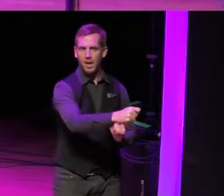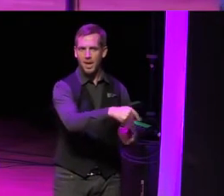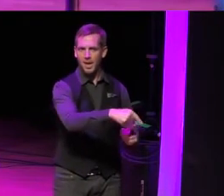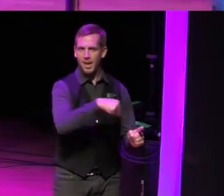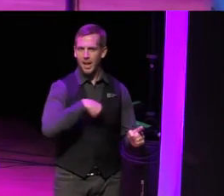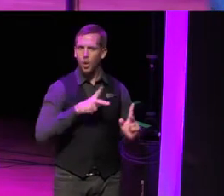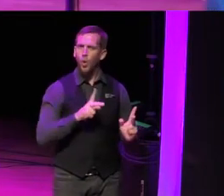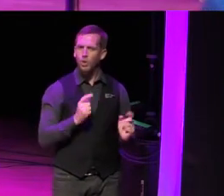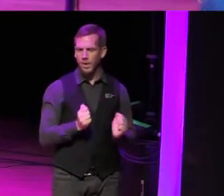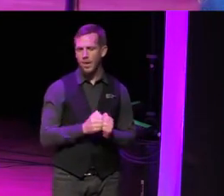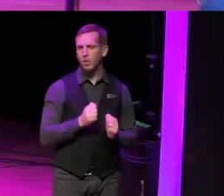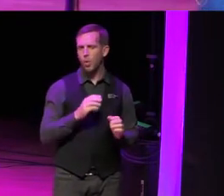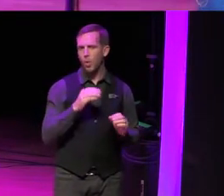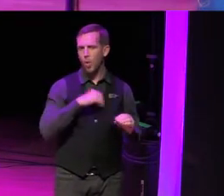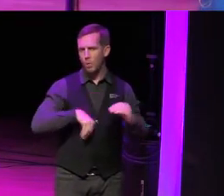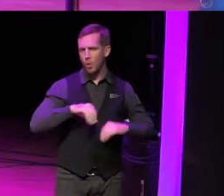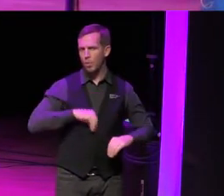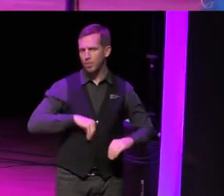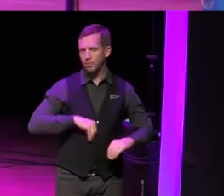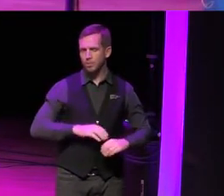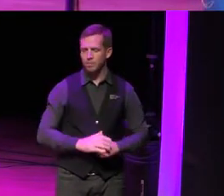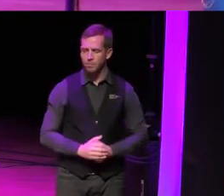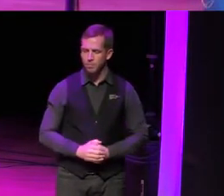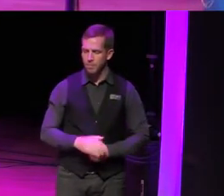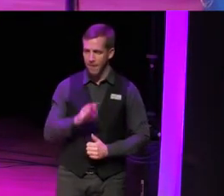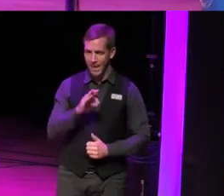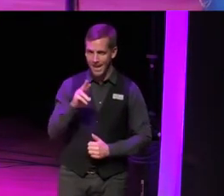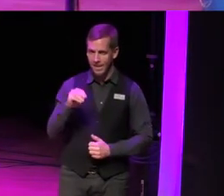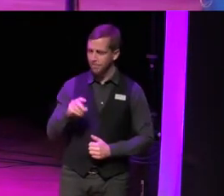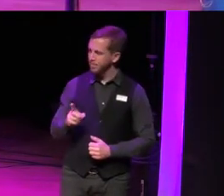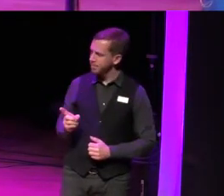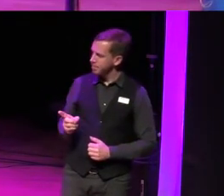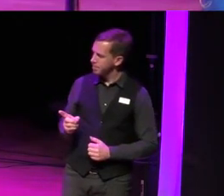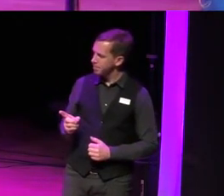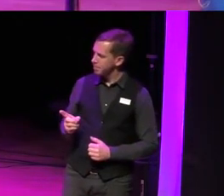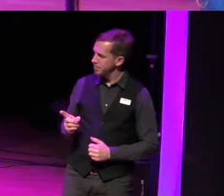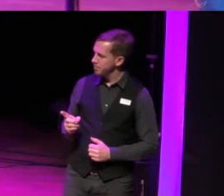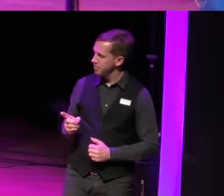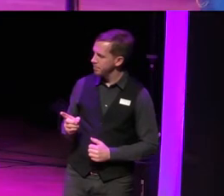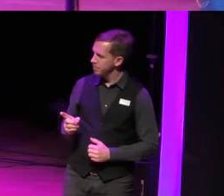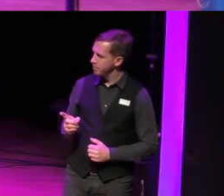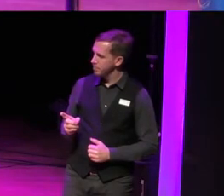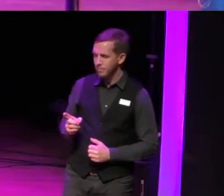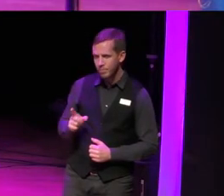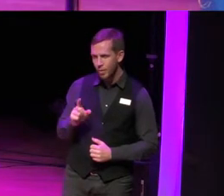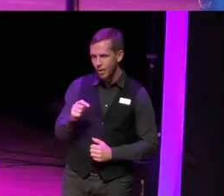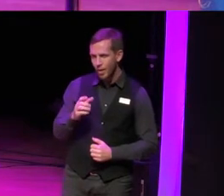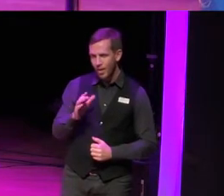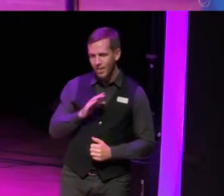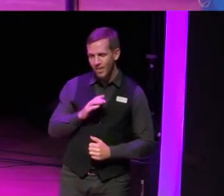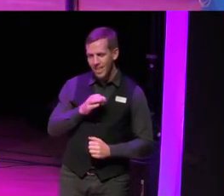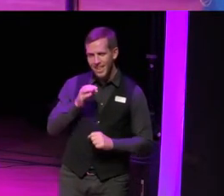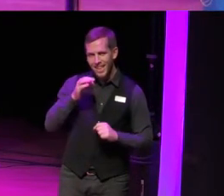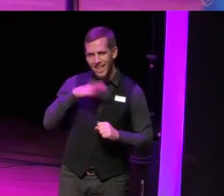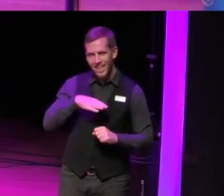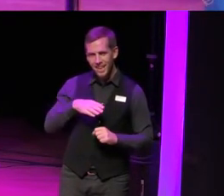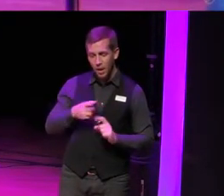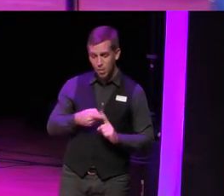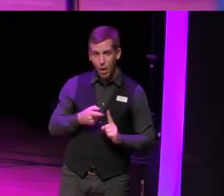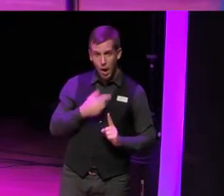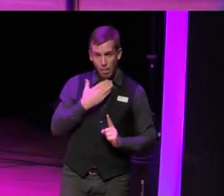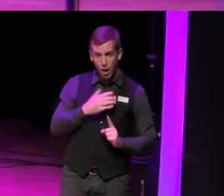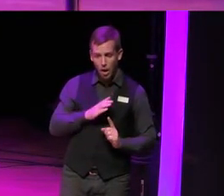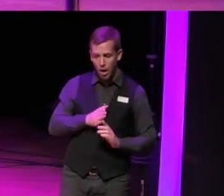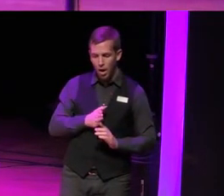ask about this because, as you said, well, then you might become corrupt on the way because you lose sense of purpose. And